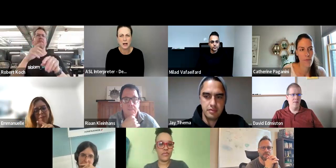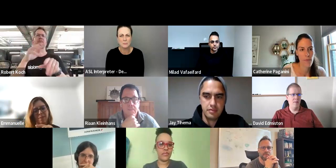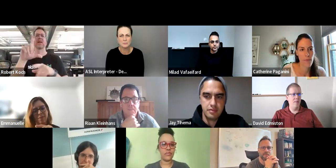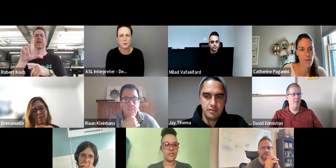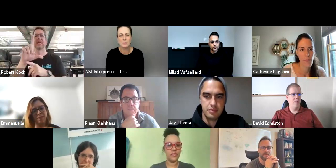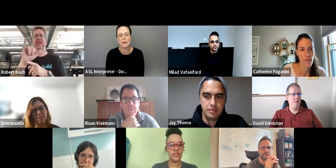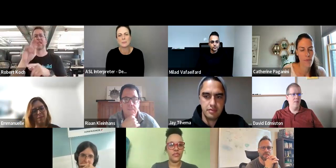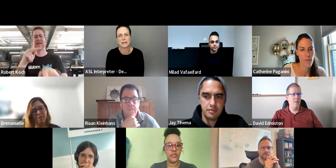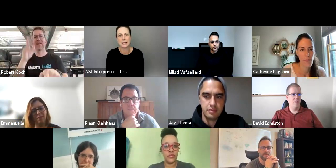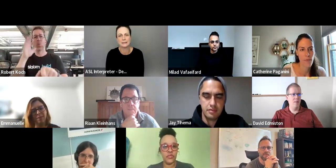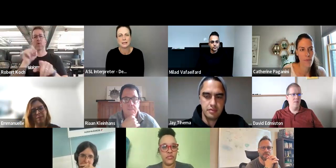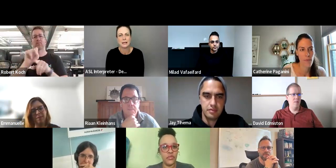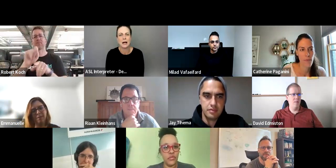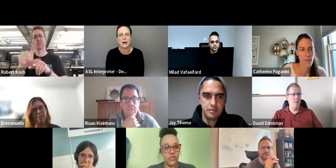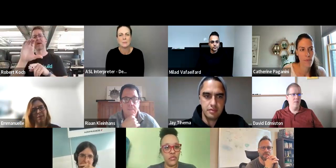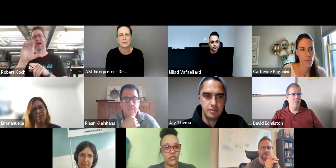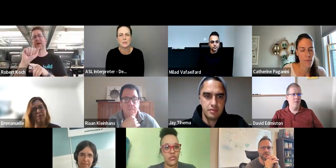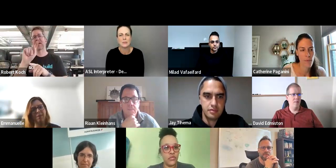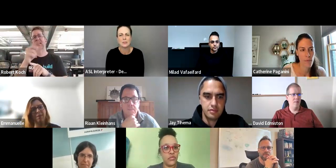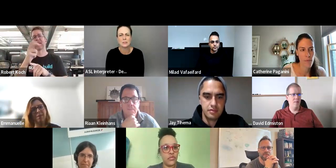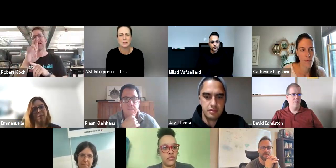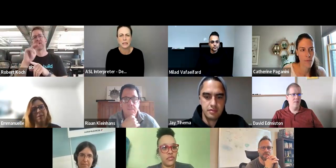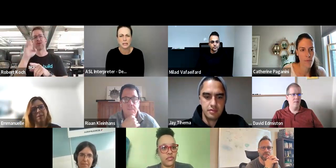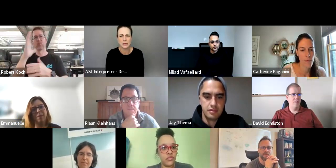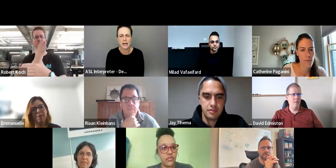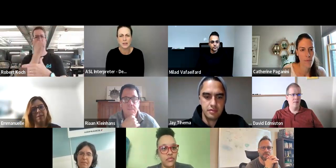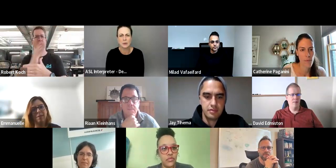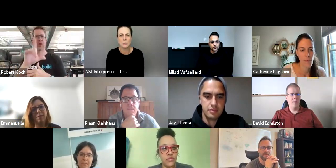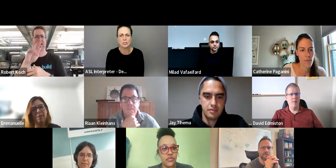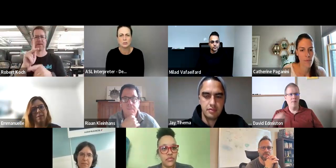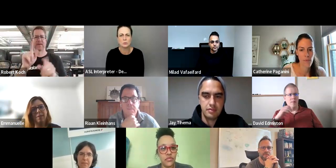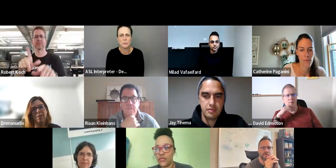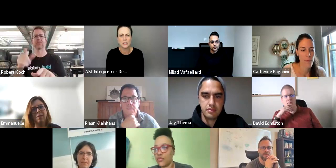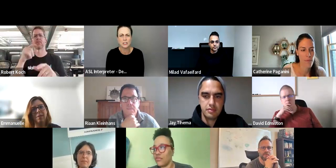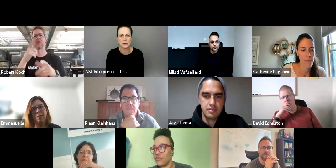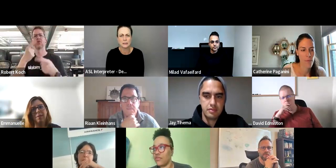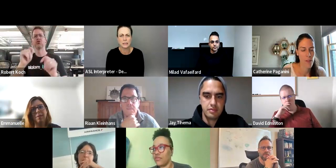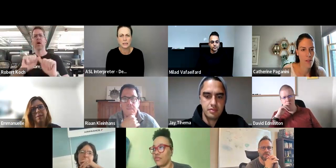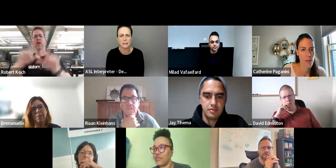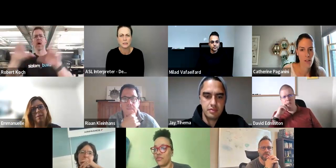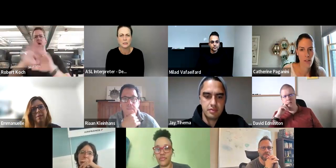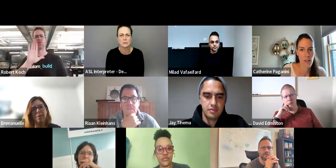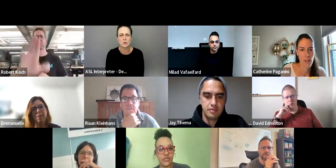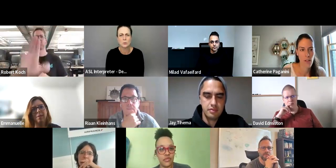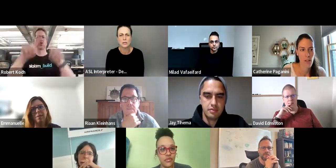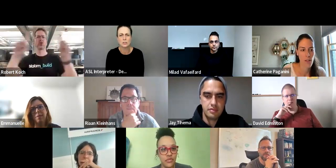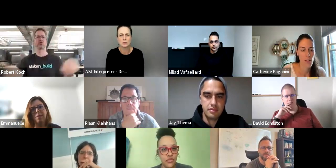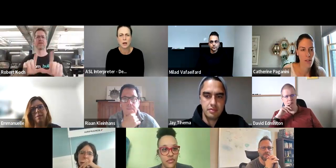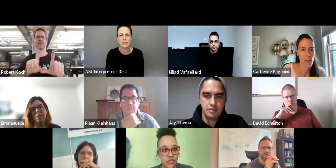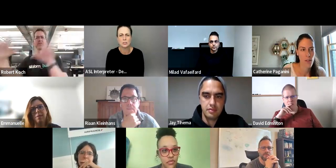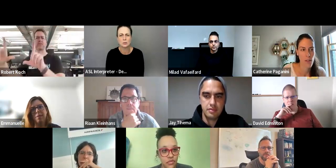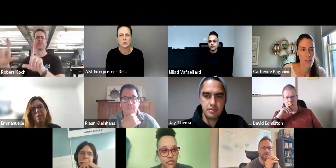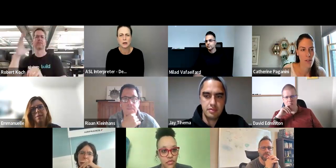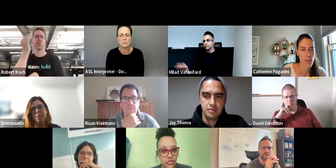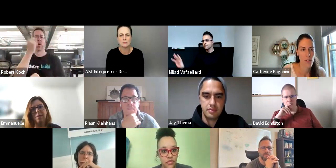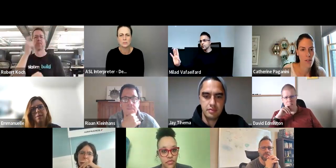mind, well, let me back up a second. There's a link. Catherine, would you mind sharing the link so that we can